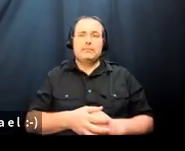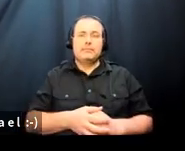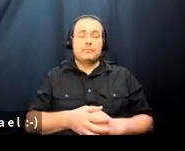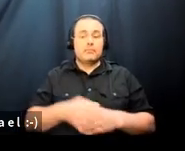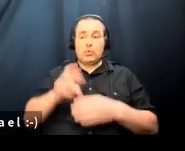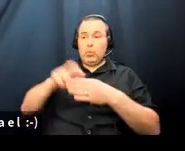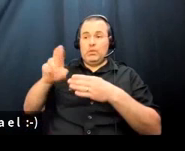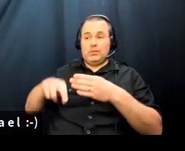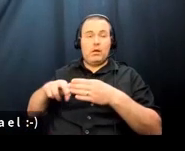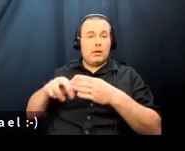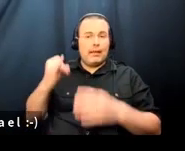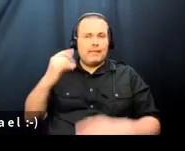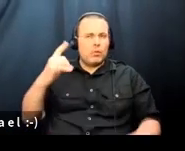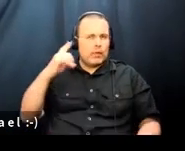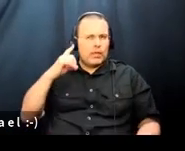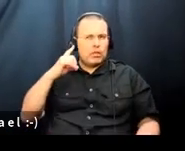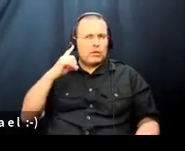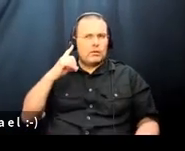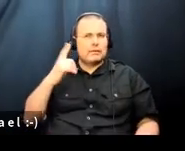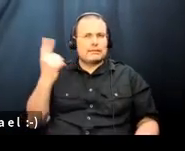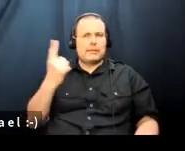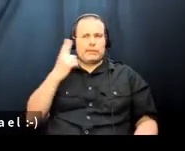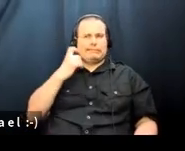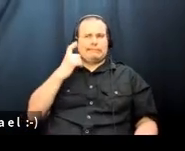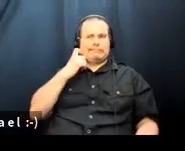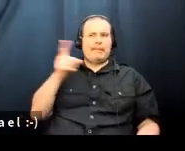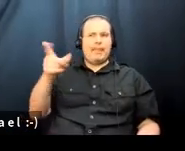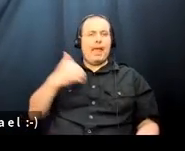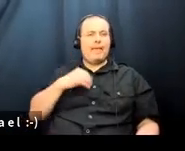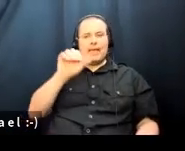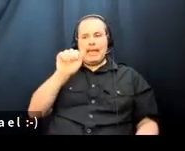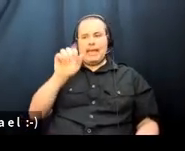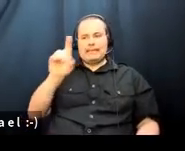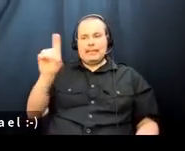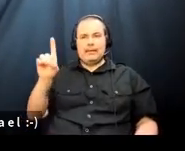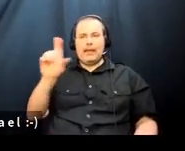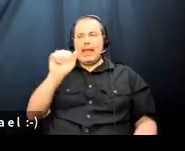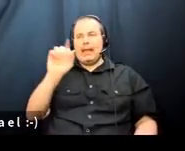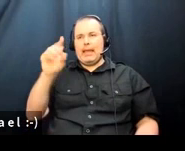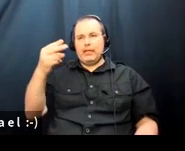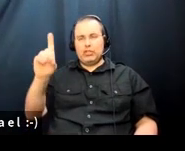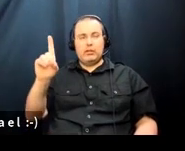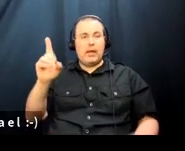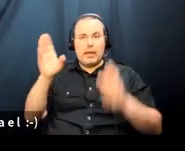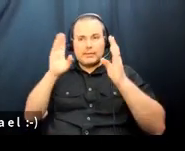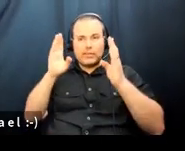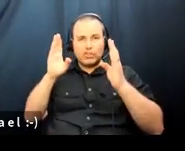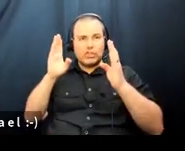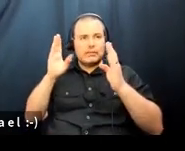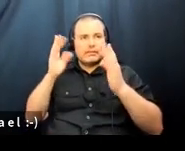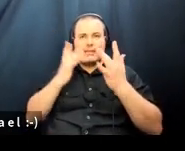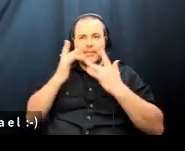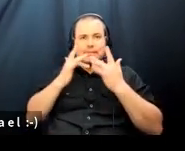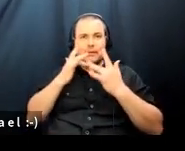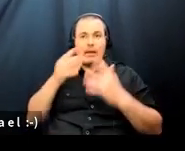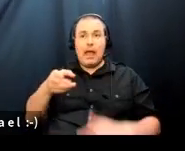that a young child, somebody suspects they have an attention deficit hyperactivity disorder, make